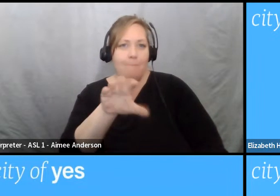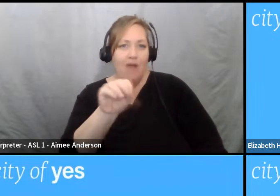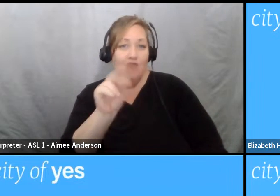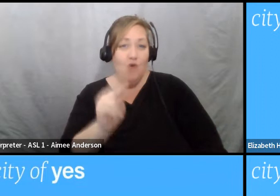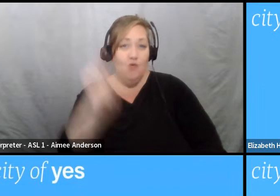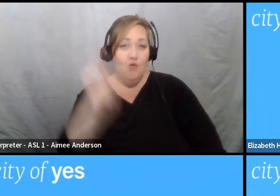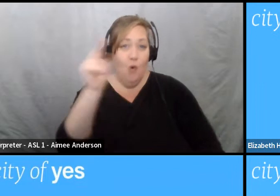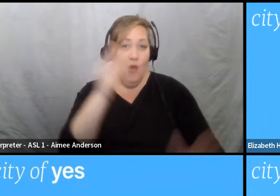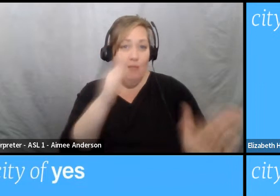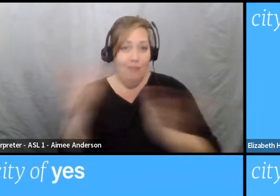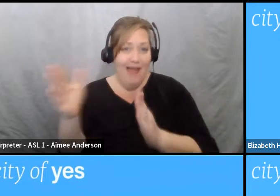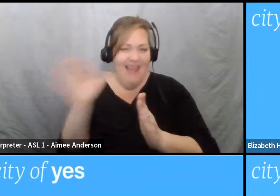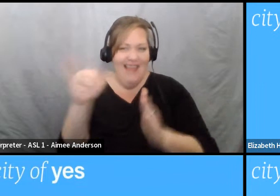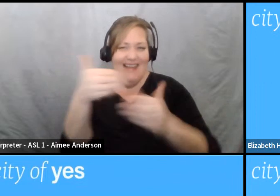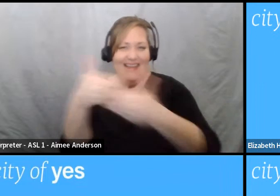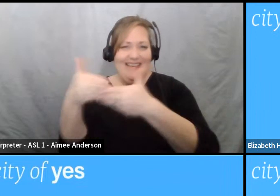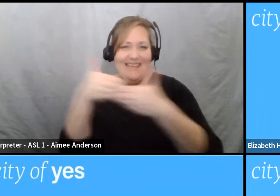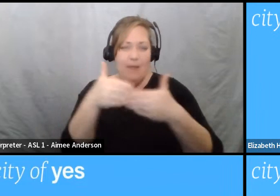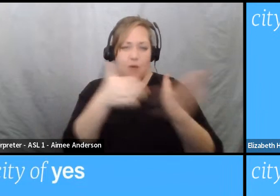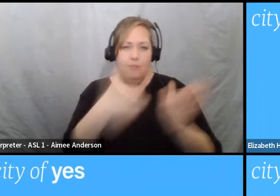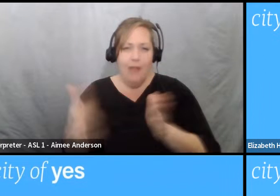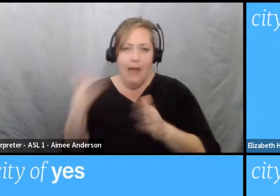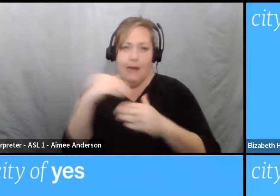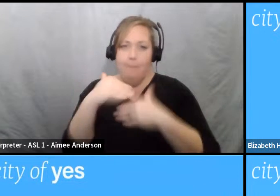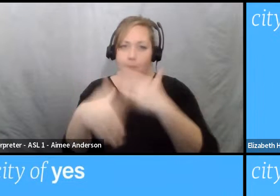is a neighborhood planning process.